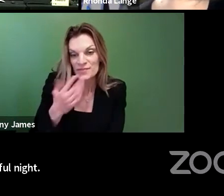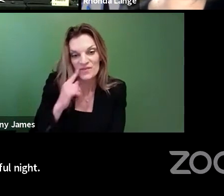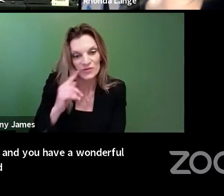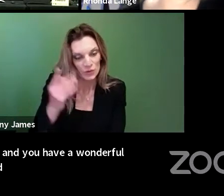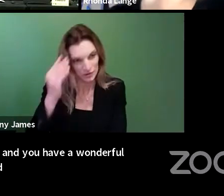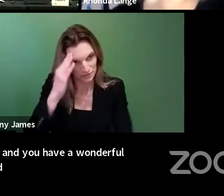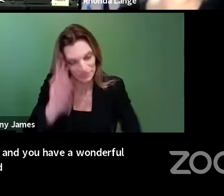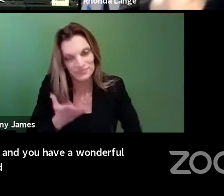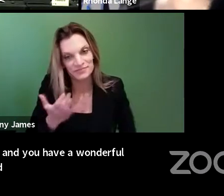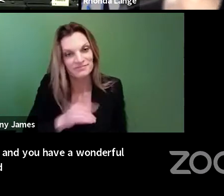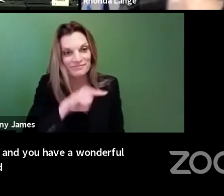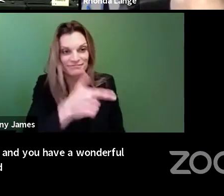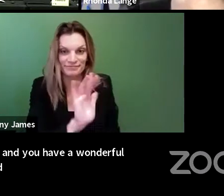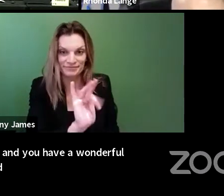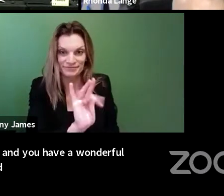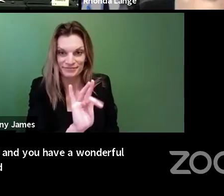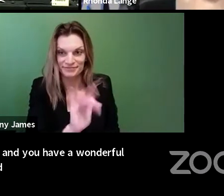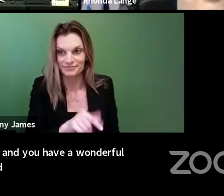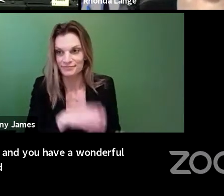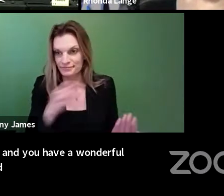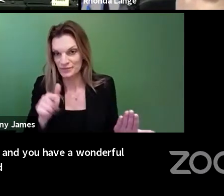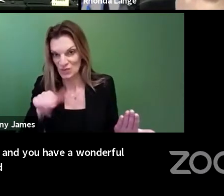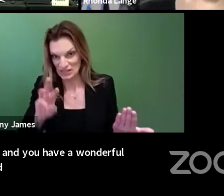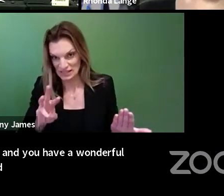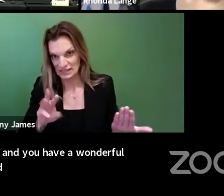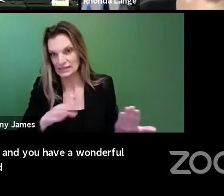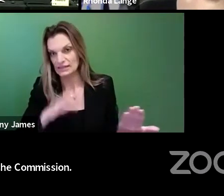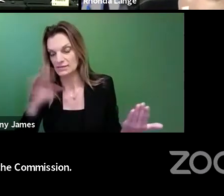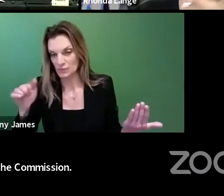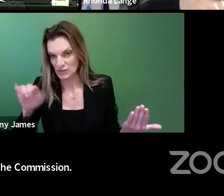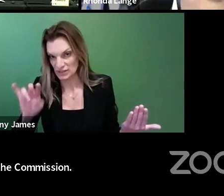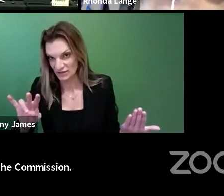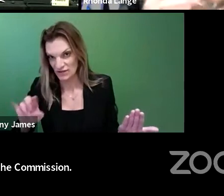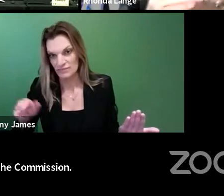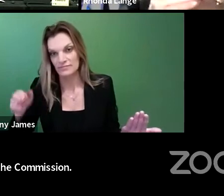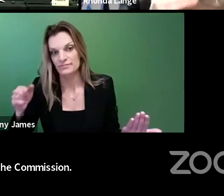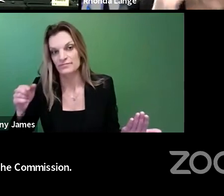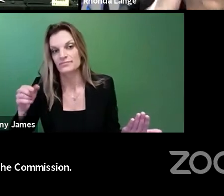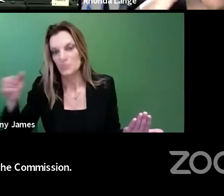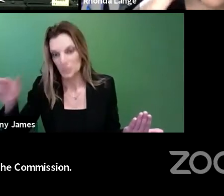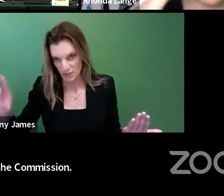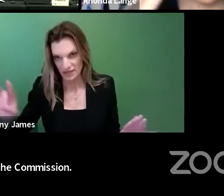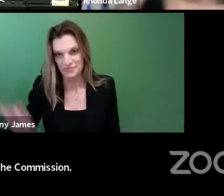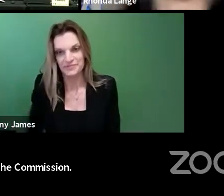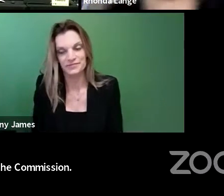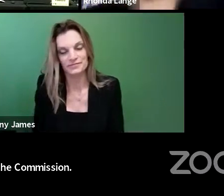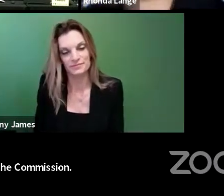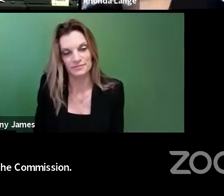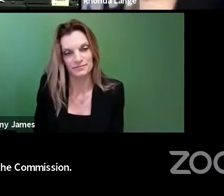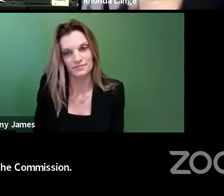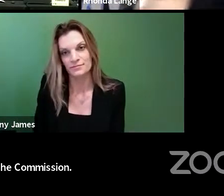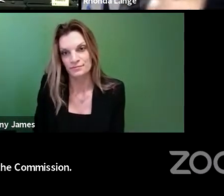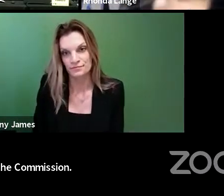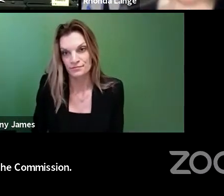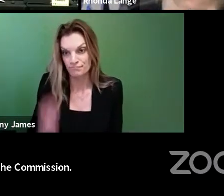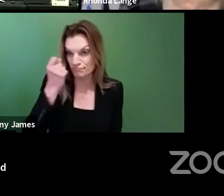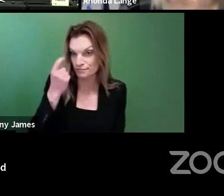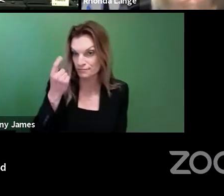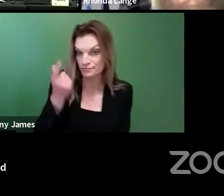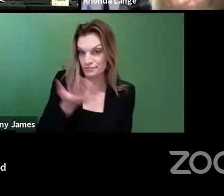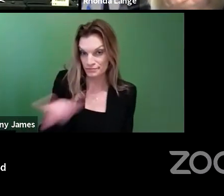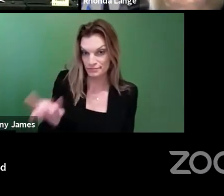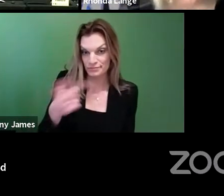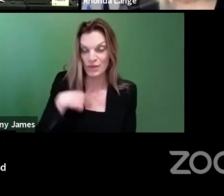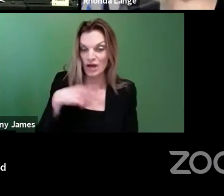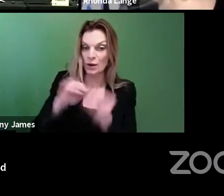commission. 25, 26, 27, and 28. Again, and if any time I